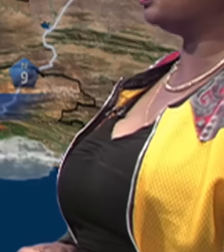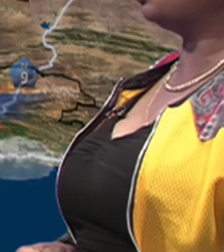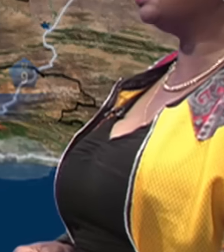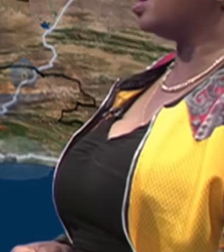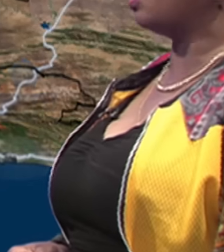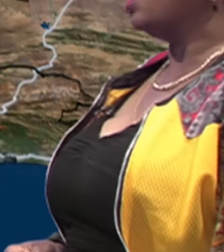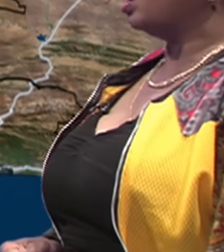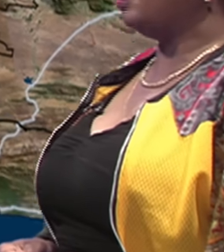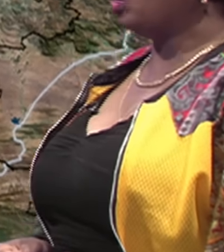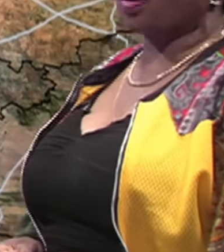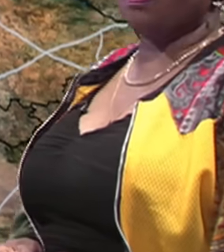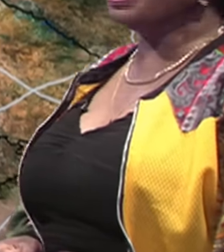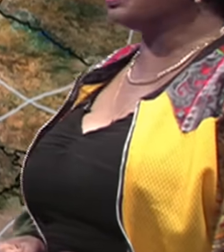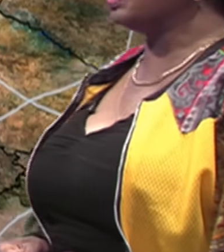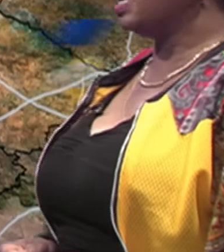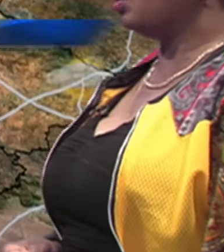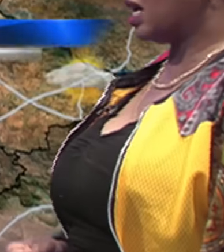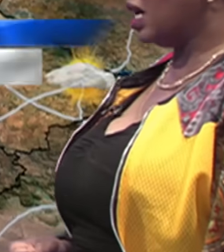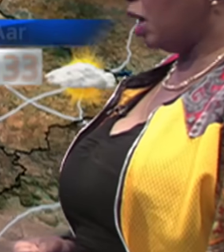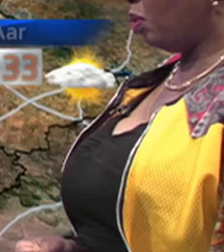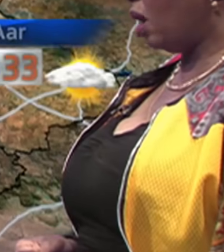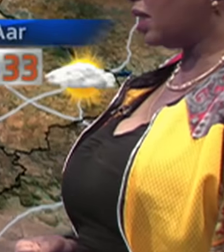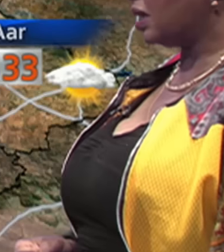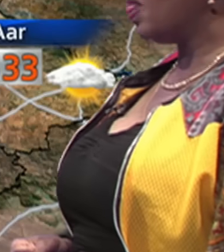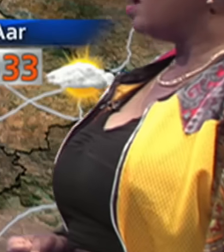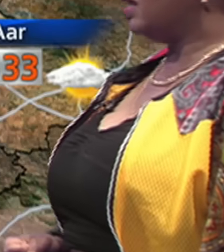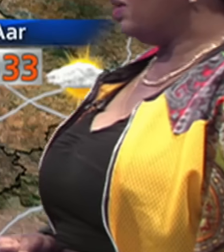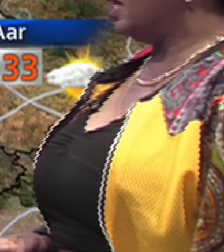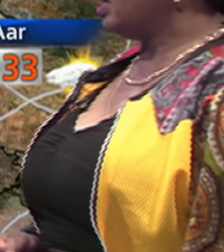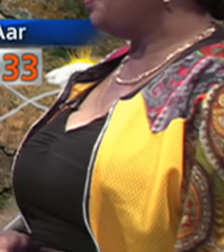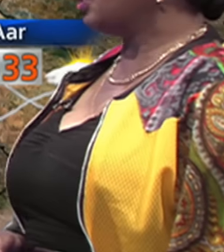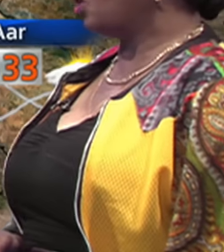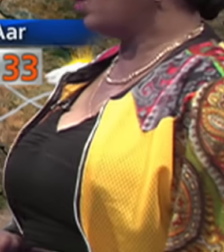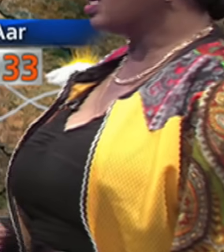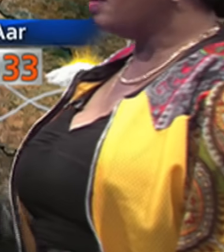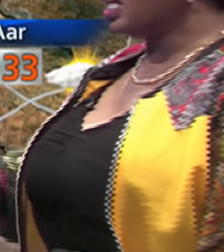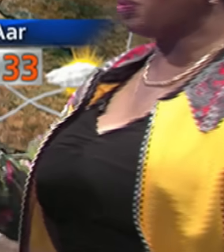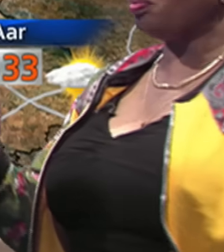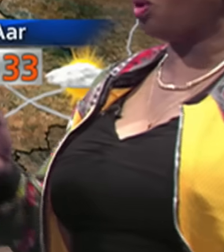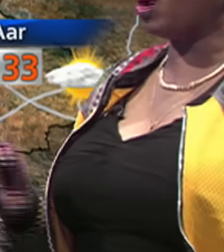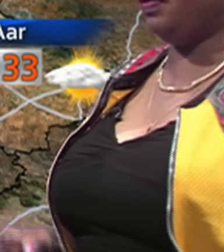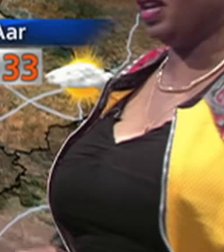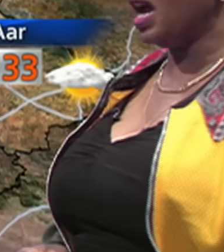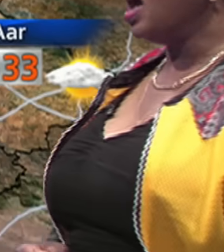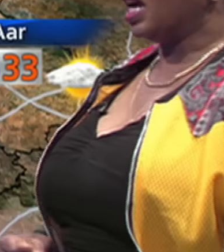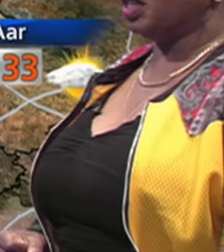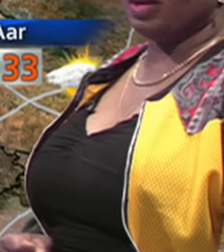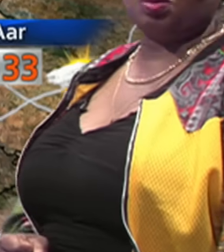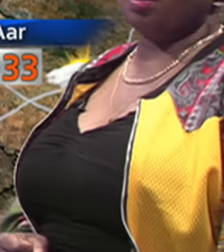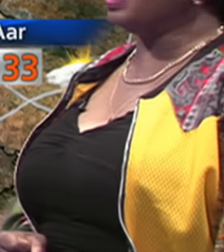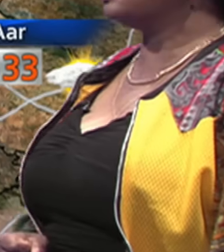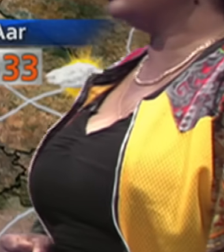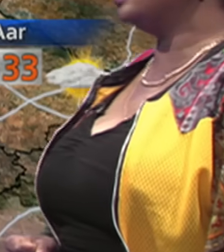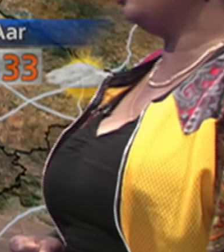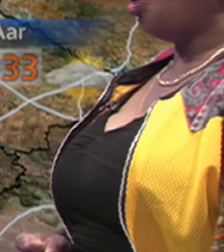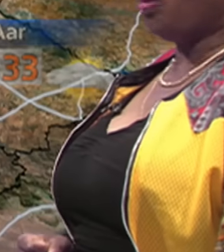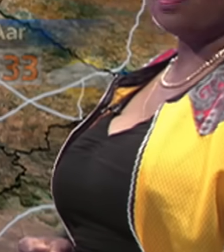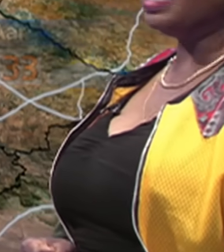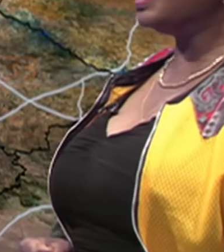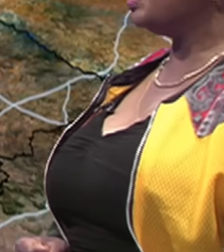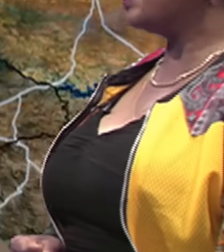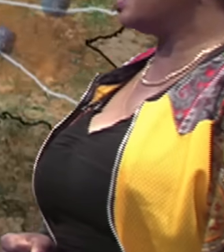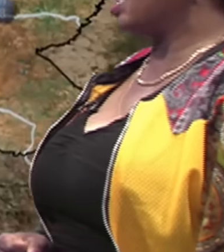ka tše 30 lebelela go provinceng ya Northern Cape go la go sasa di tlabe le ntše le fiša le gona re lebelela Springbok Calvinia ka tše 20